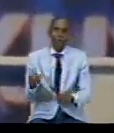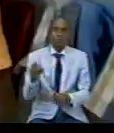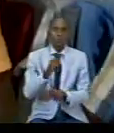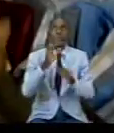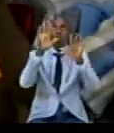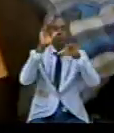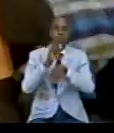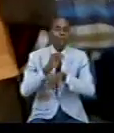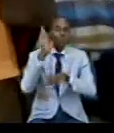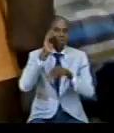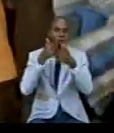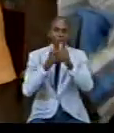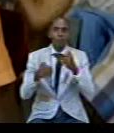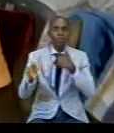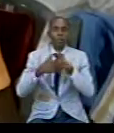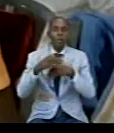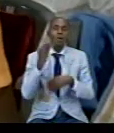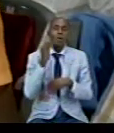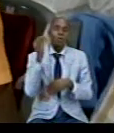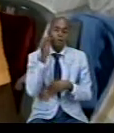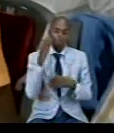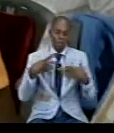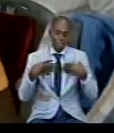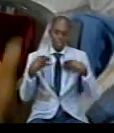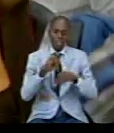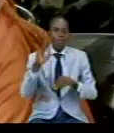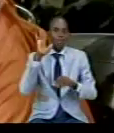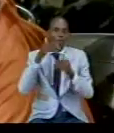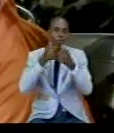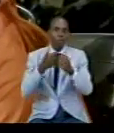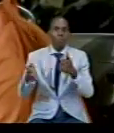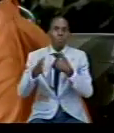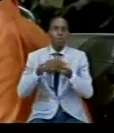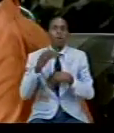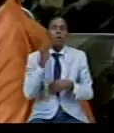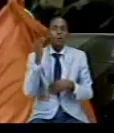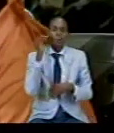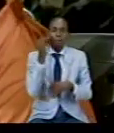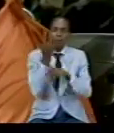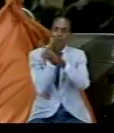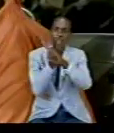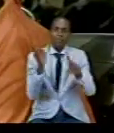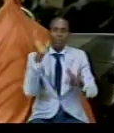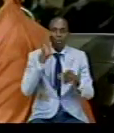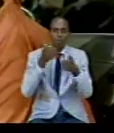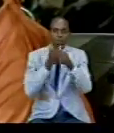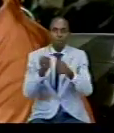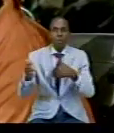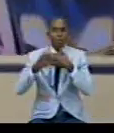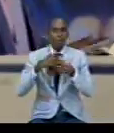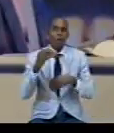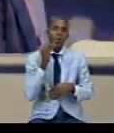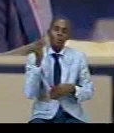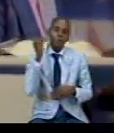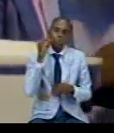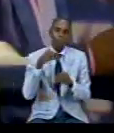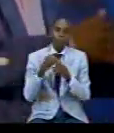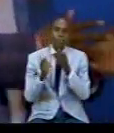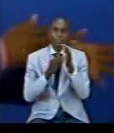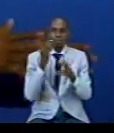home. Healing will follow you home. Deliverance will follow you home.